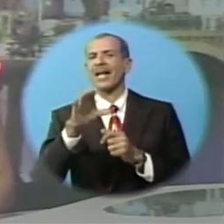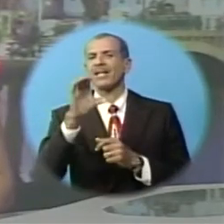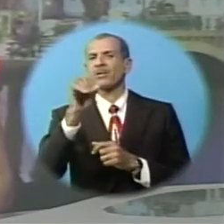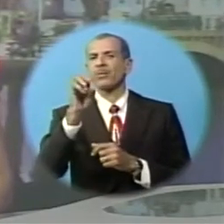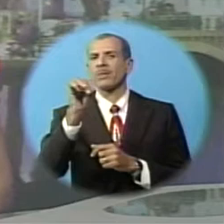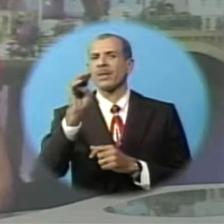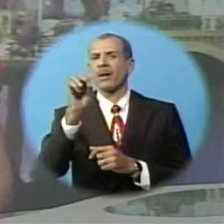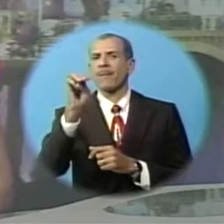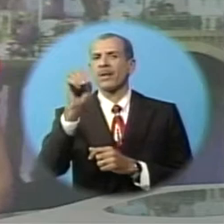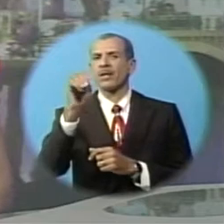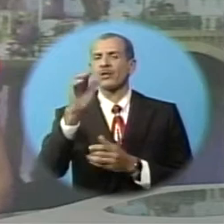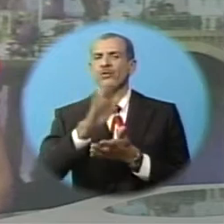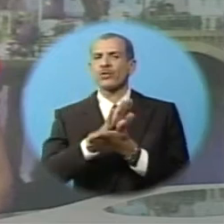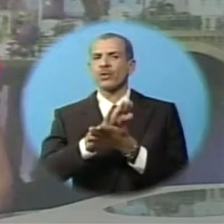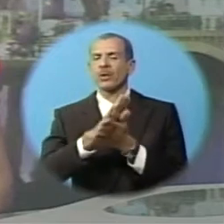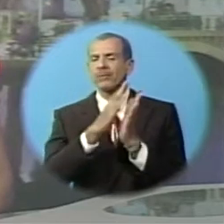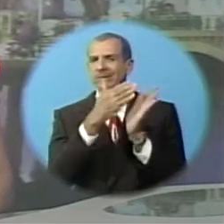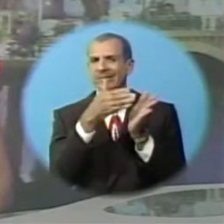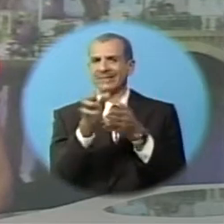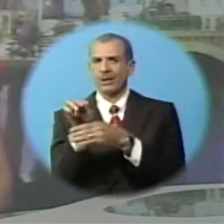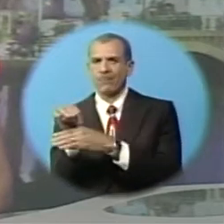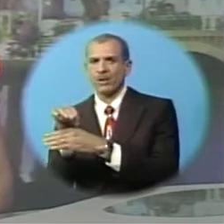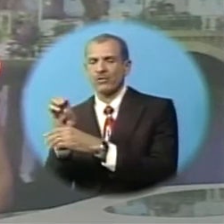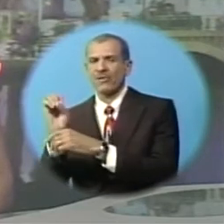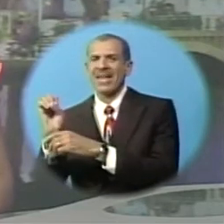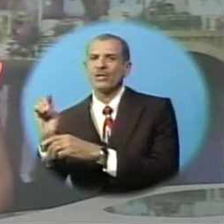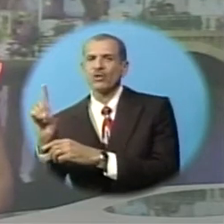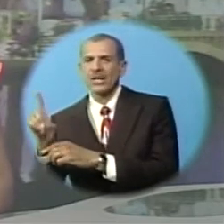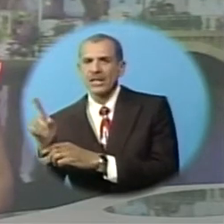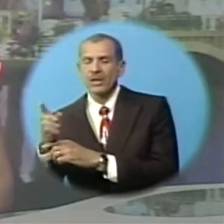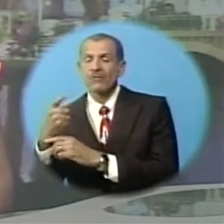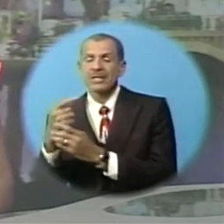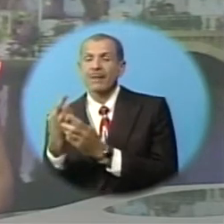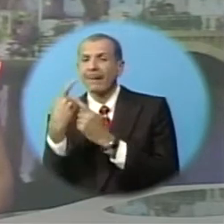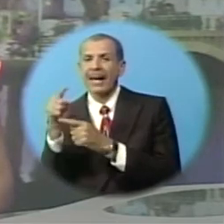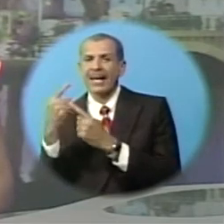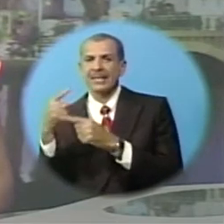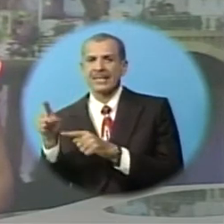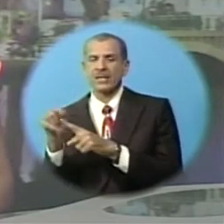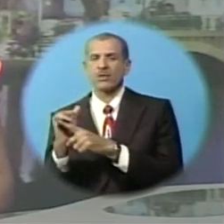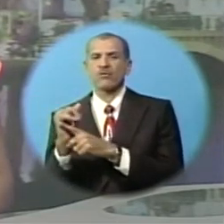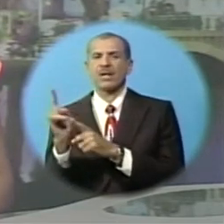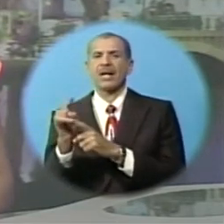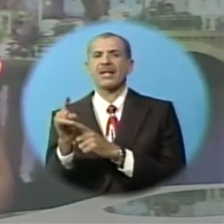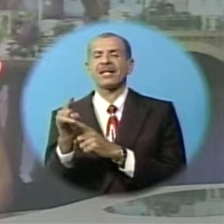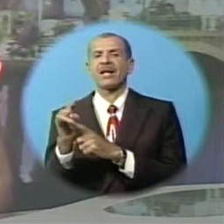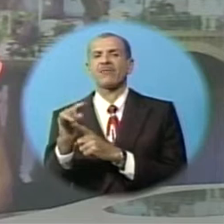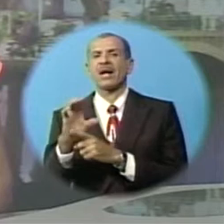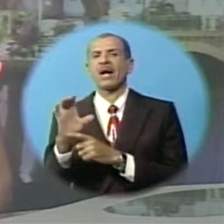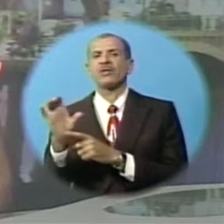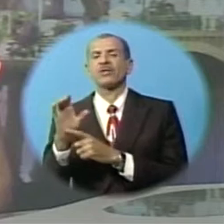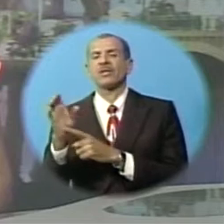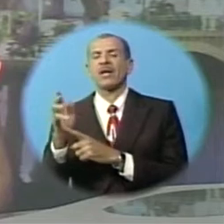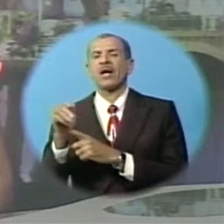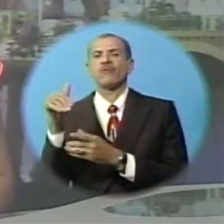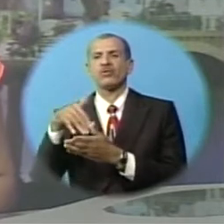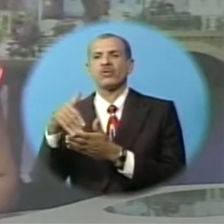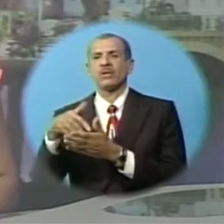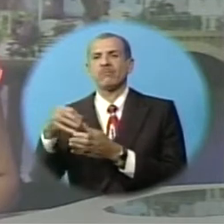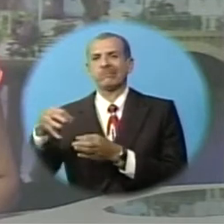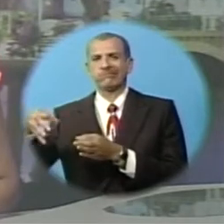Combermere School are turning now to the Ministry of Education to get some answers regarding hundreds of displaced students